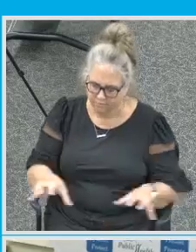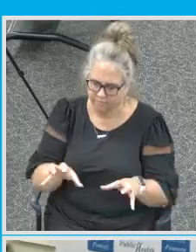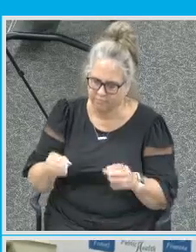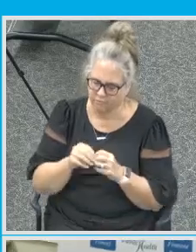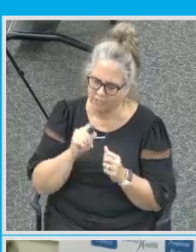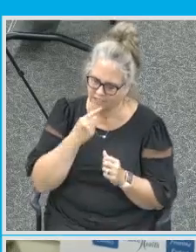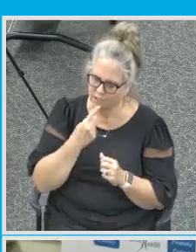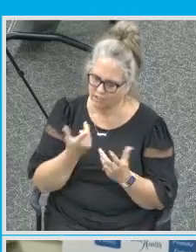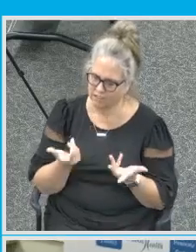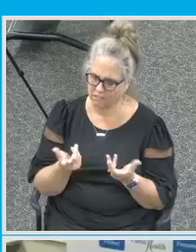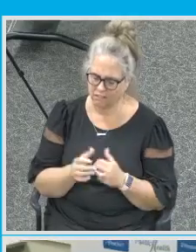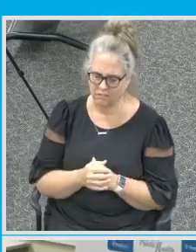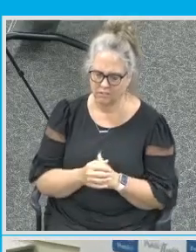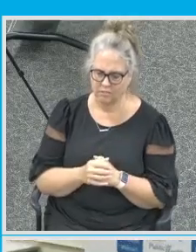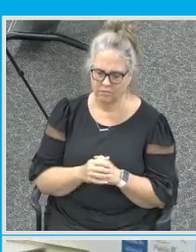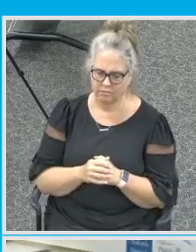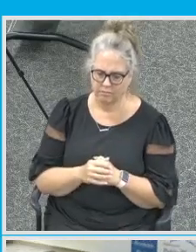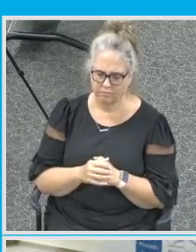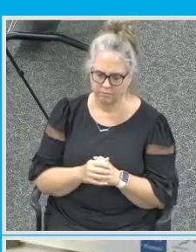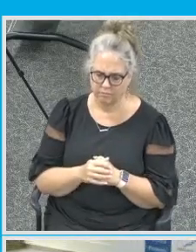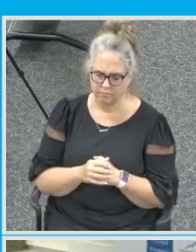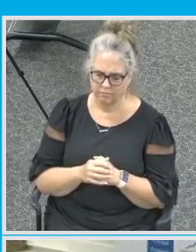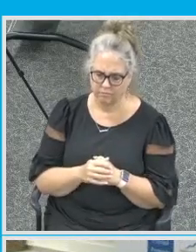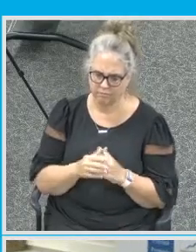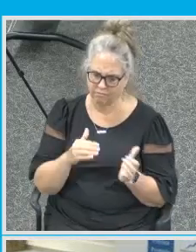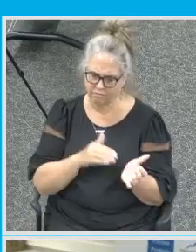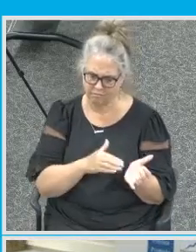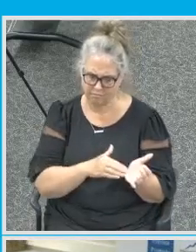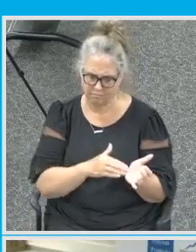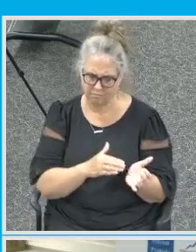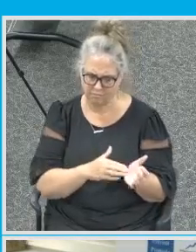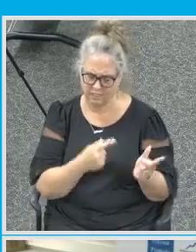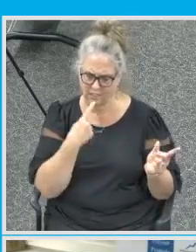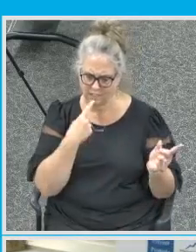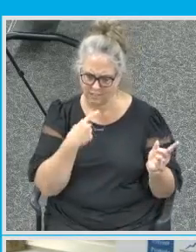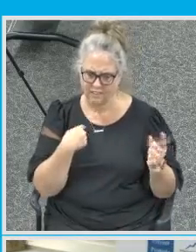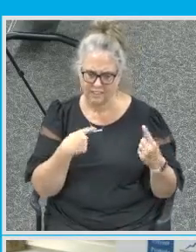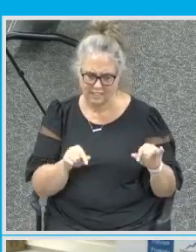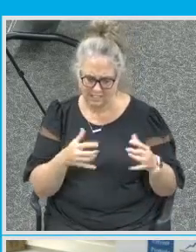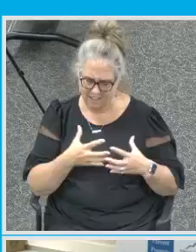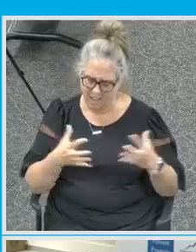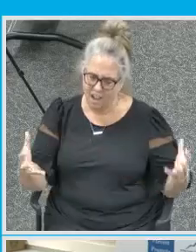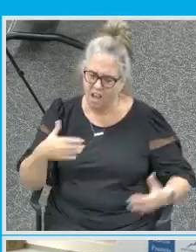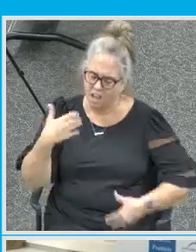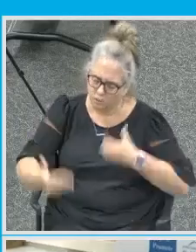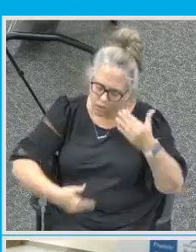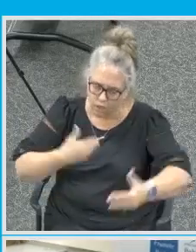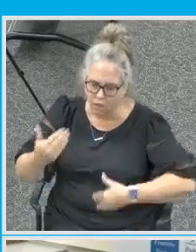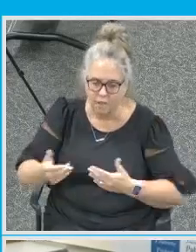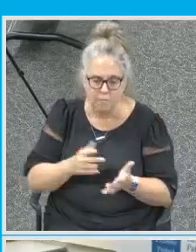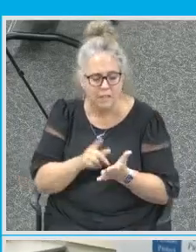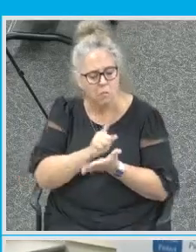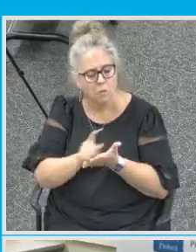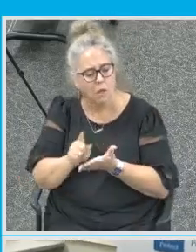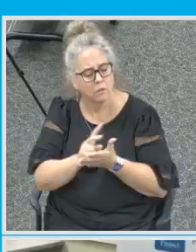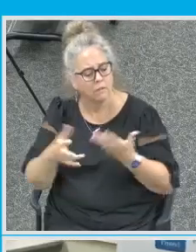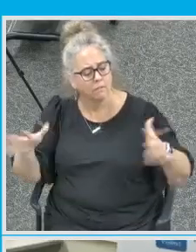got a while to go, and so this is not going to be a couple of weeks. This is going to be